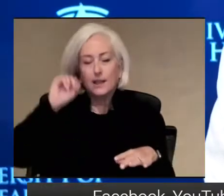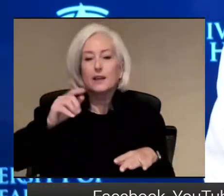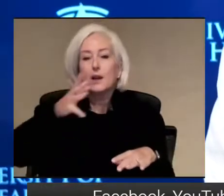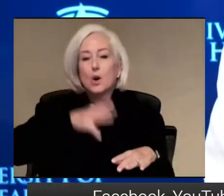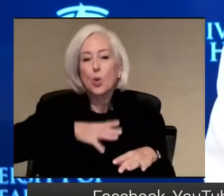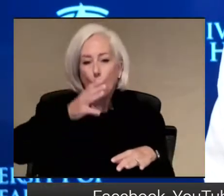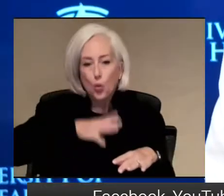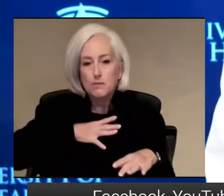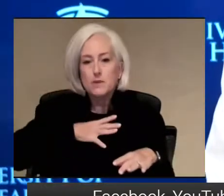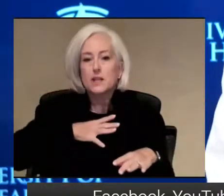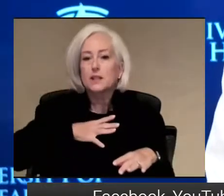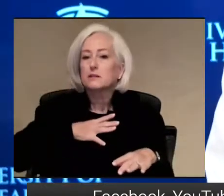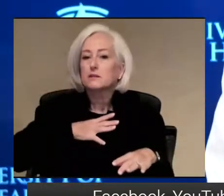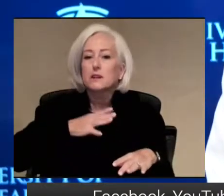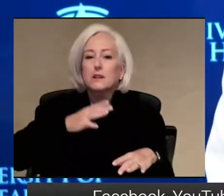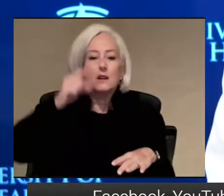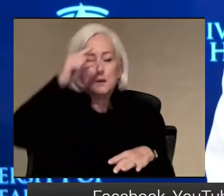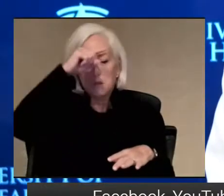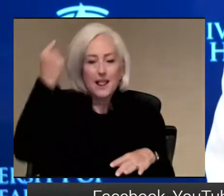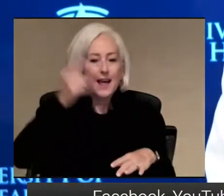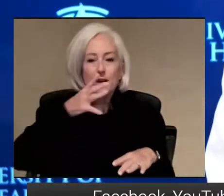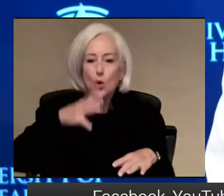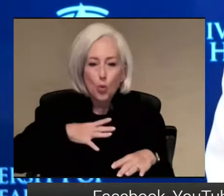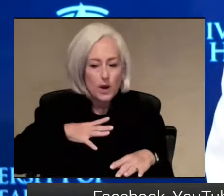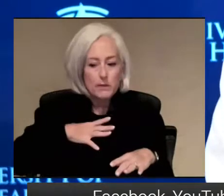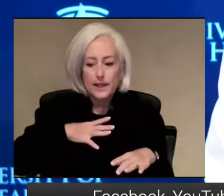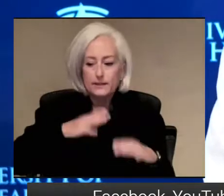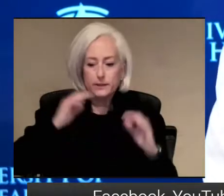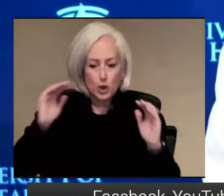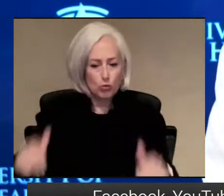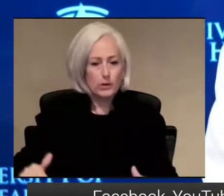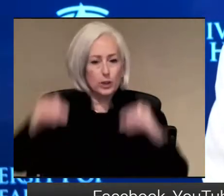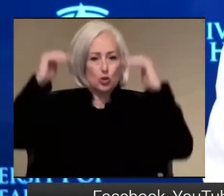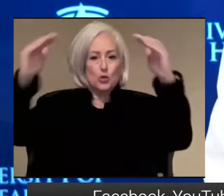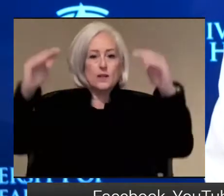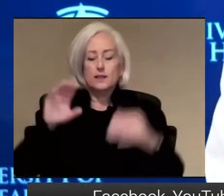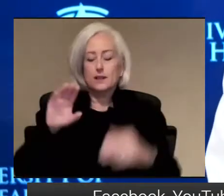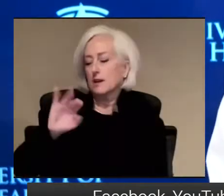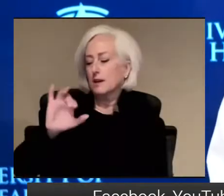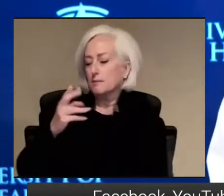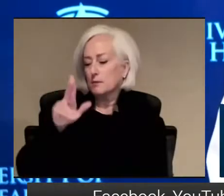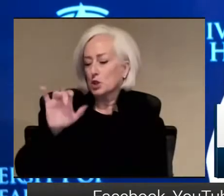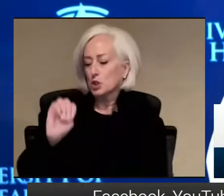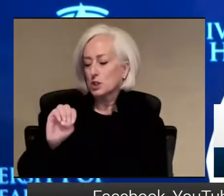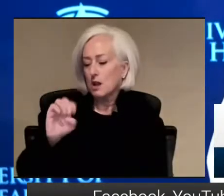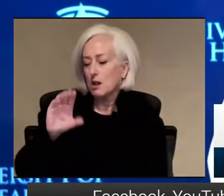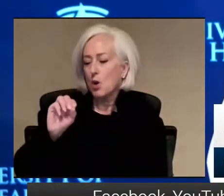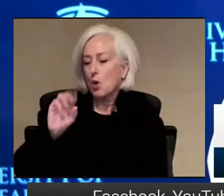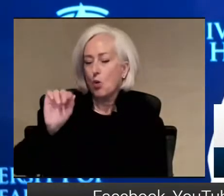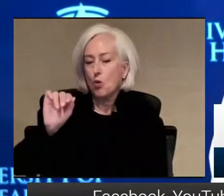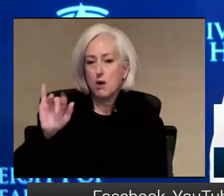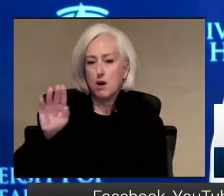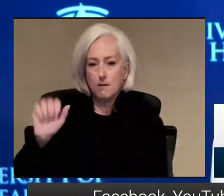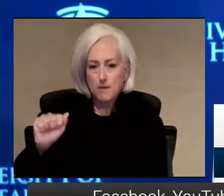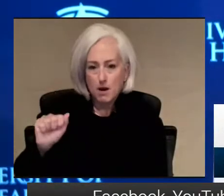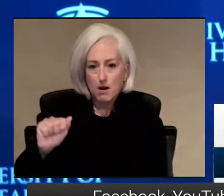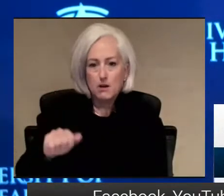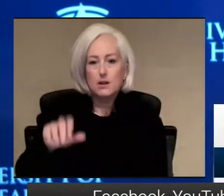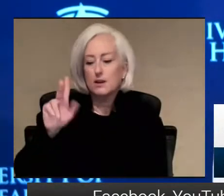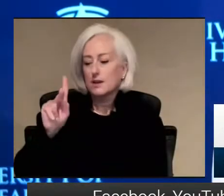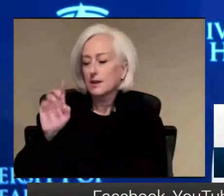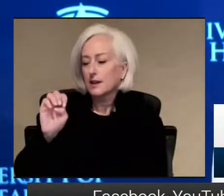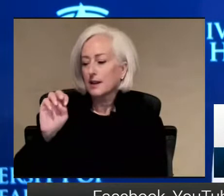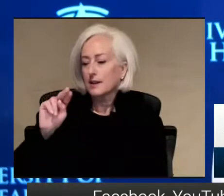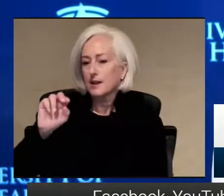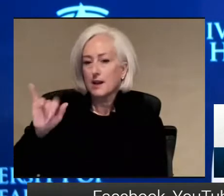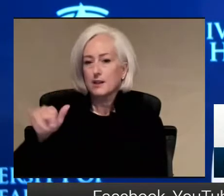Ketanji Brown, Yes. Michelle Obama, and how well received she has been throughout the country. And then you step back and you look at what feels like a